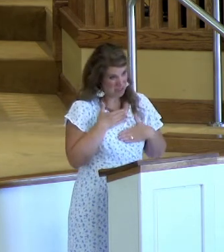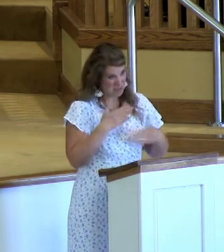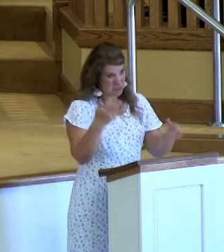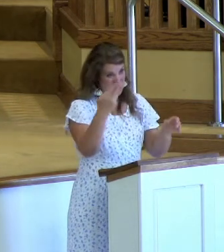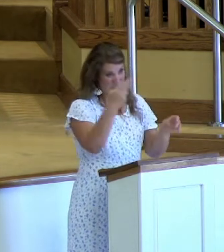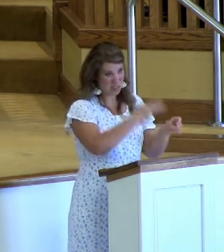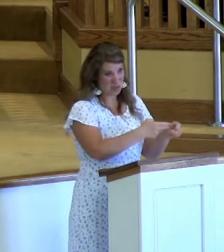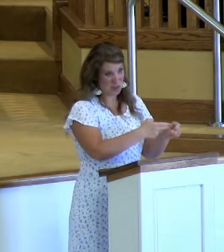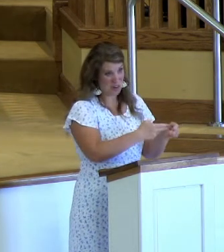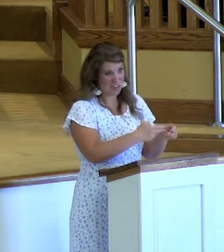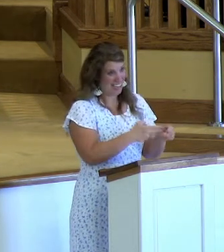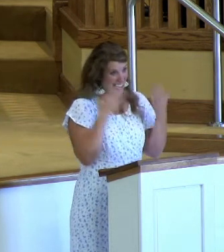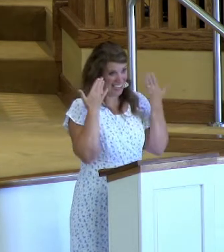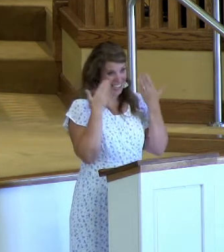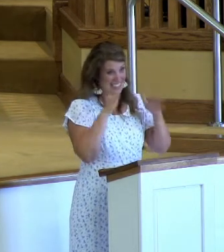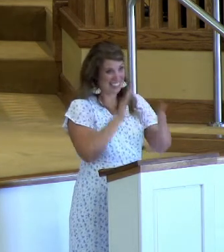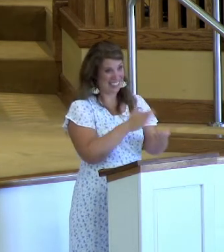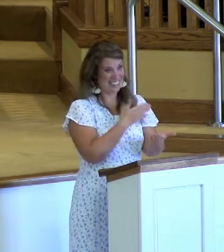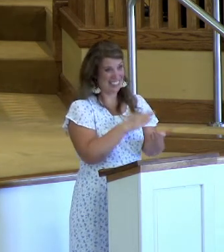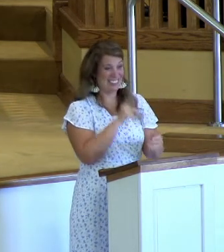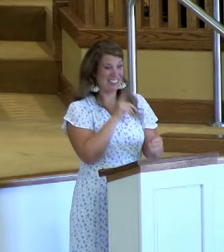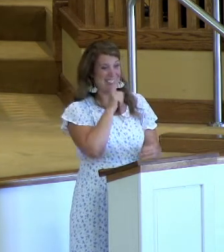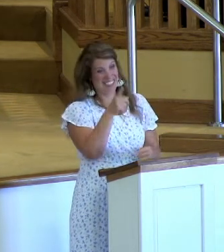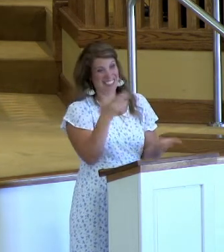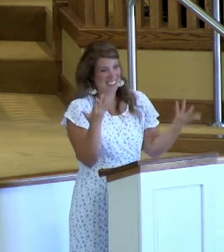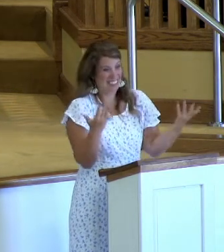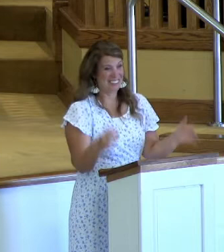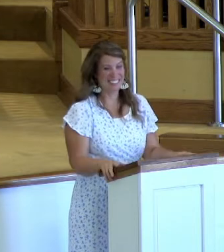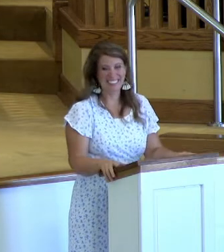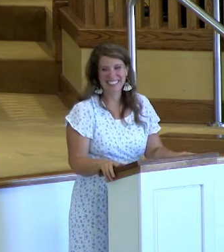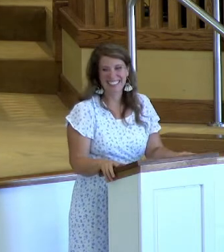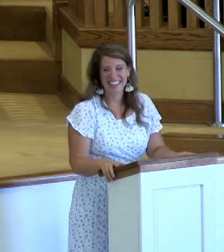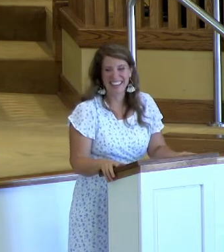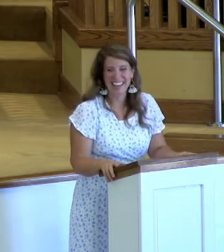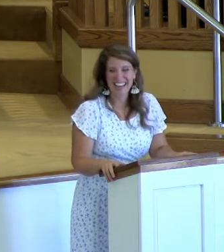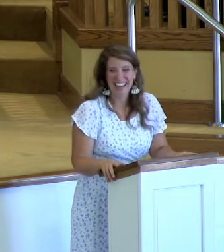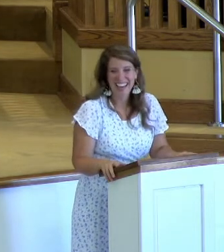and join him, even though if you don't know the song? Sure, come on.